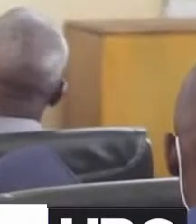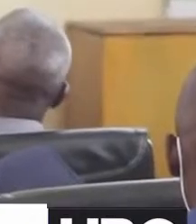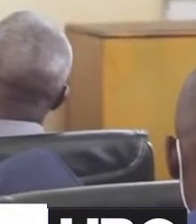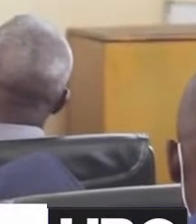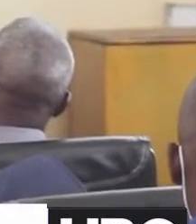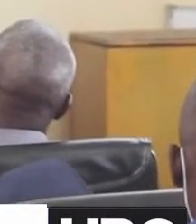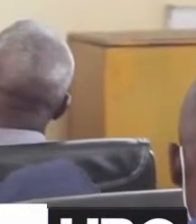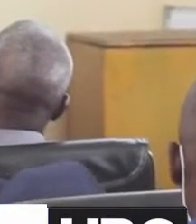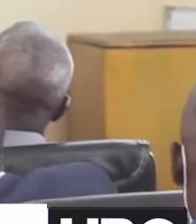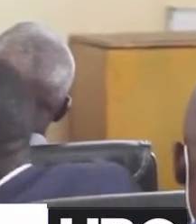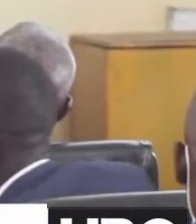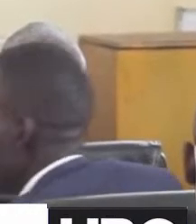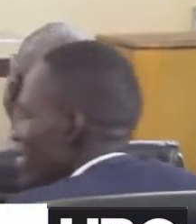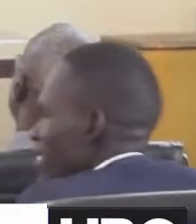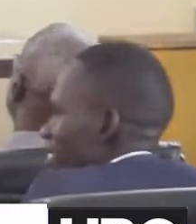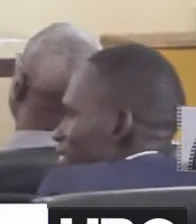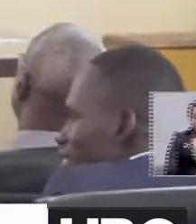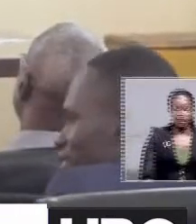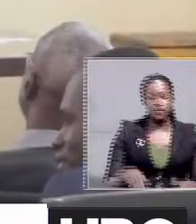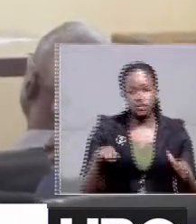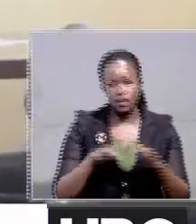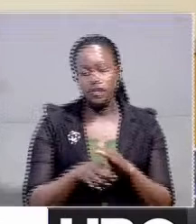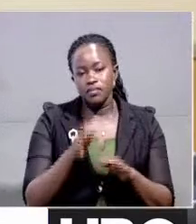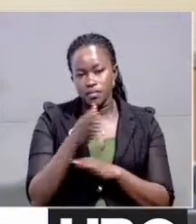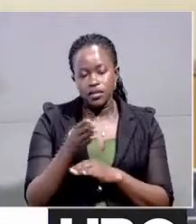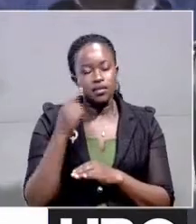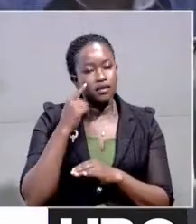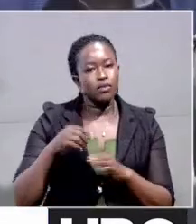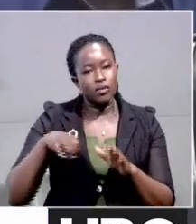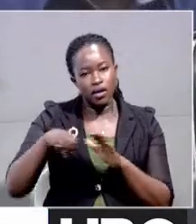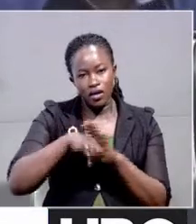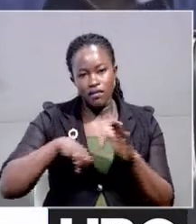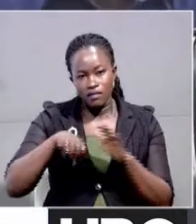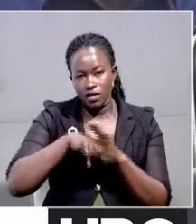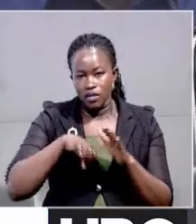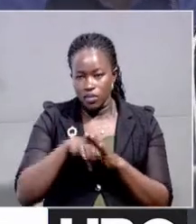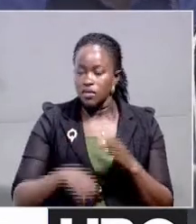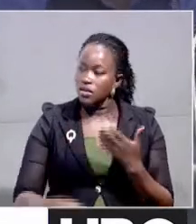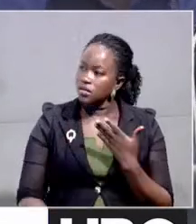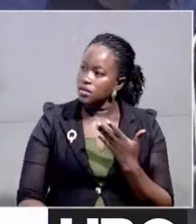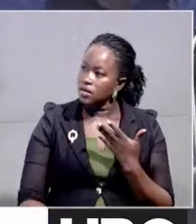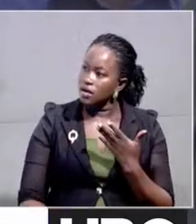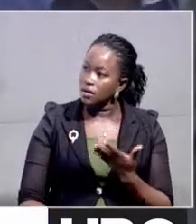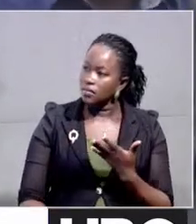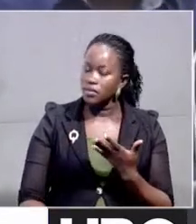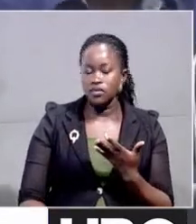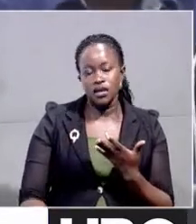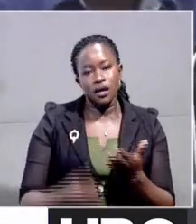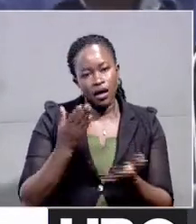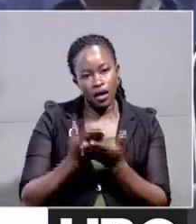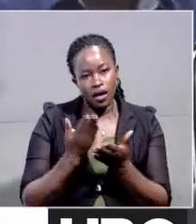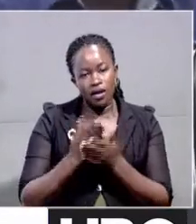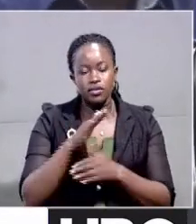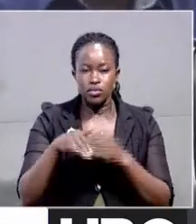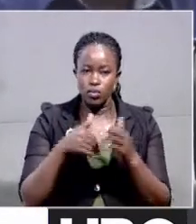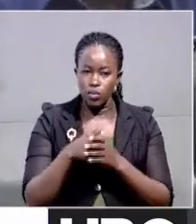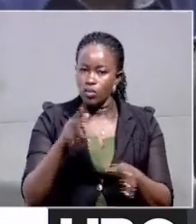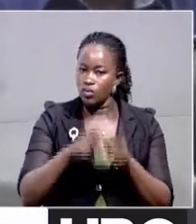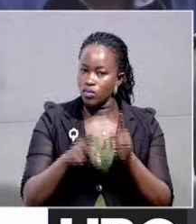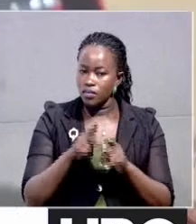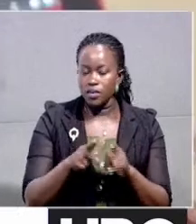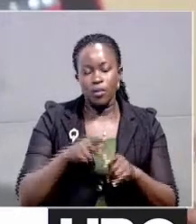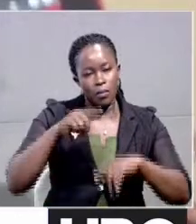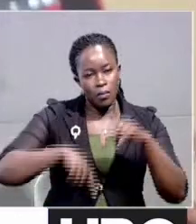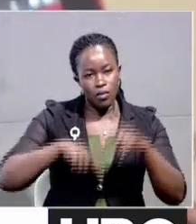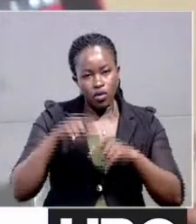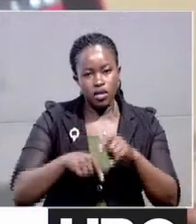The Minister of State for Environment, Beatrice Anyuar, has advised political leaders from Acholi sub-region to put aside all their political differences and